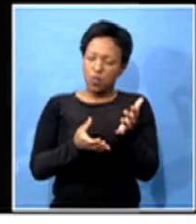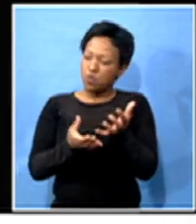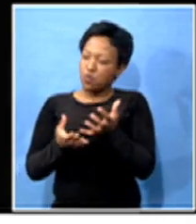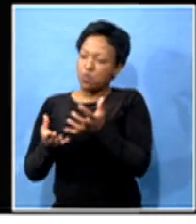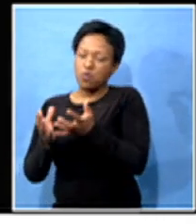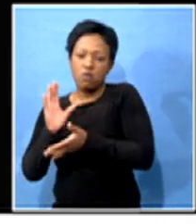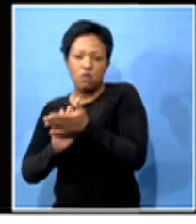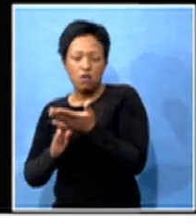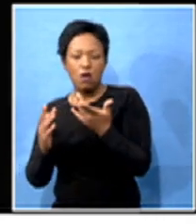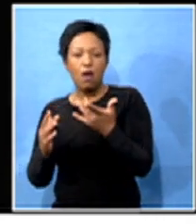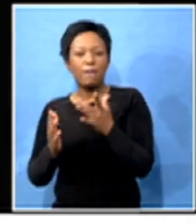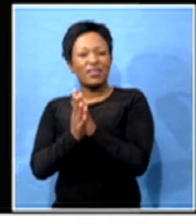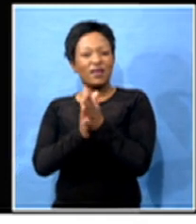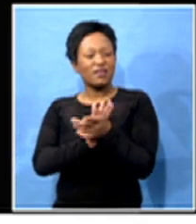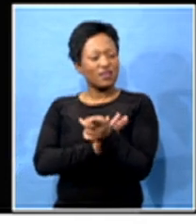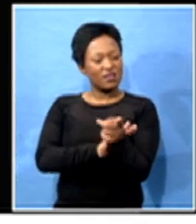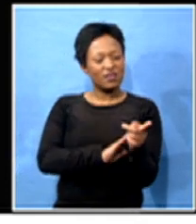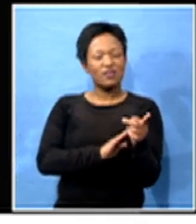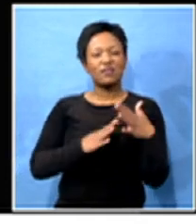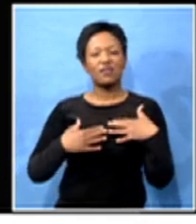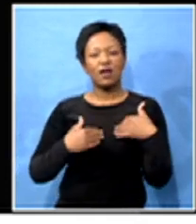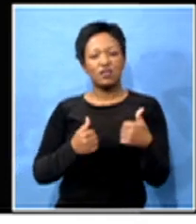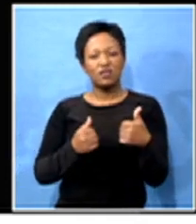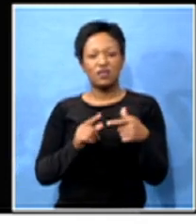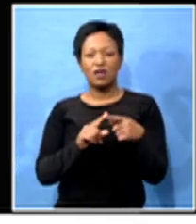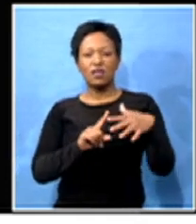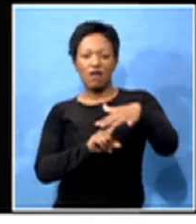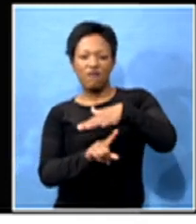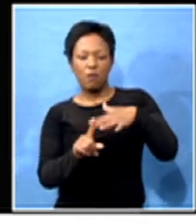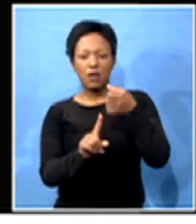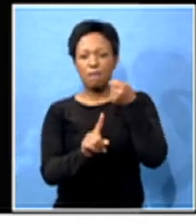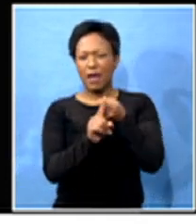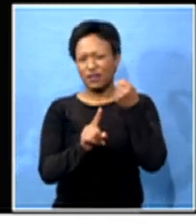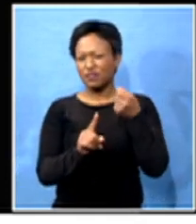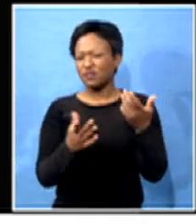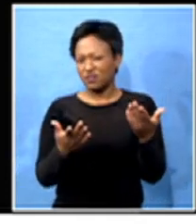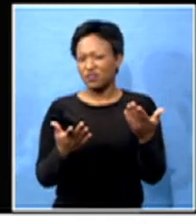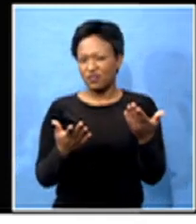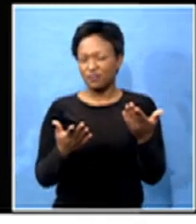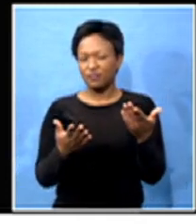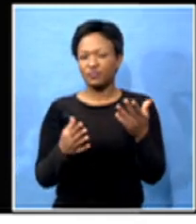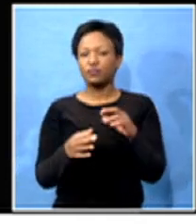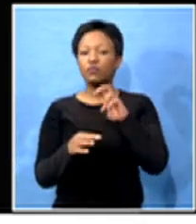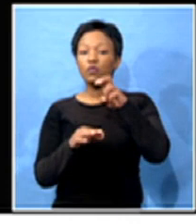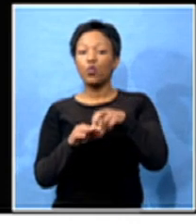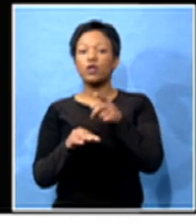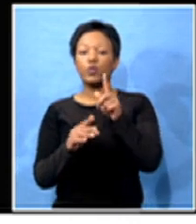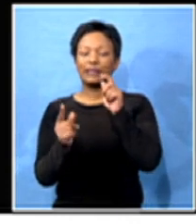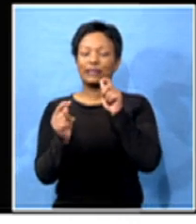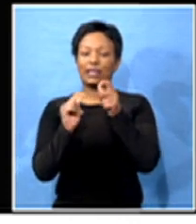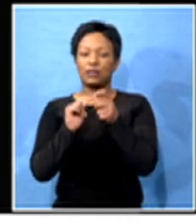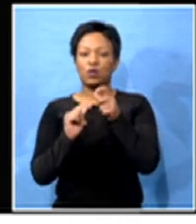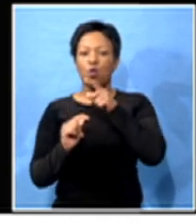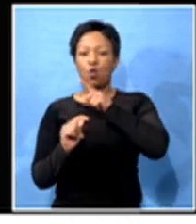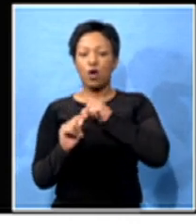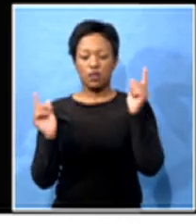the health that it's there, the environmental impacts are also affecting us. So we need change so that they can